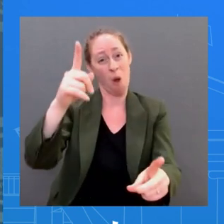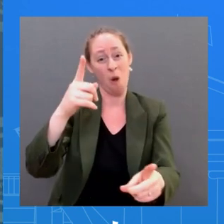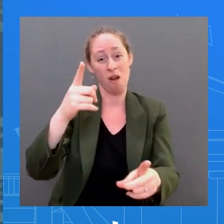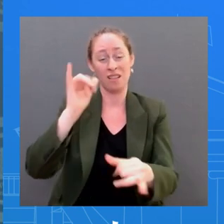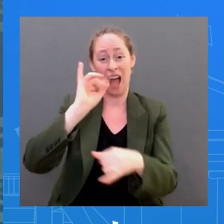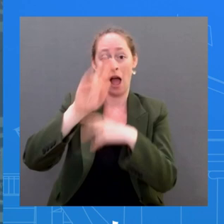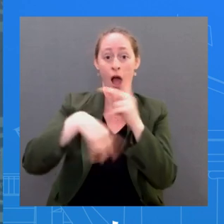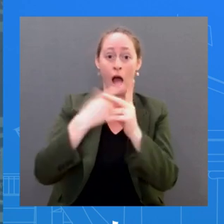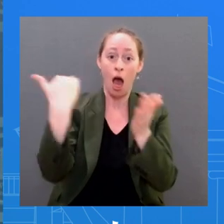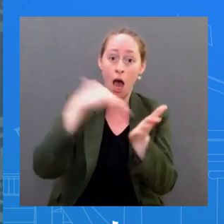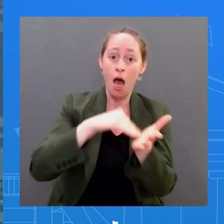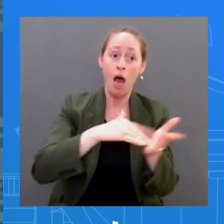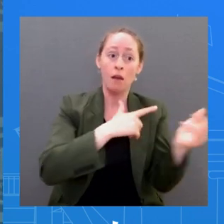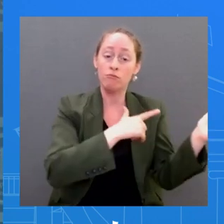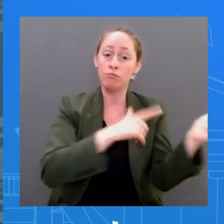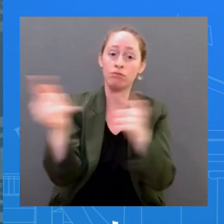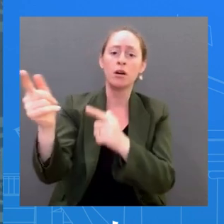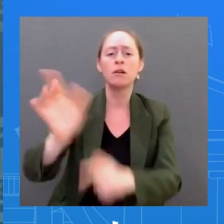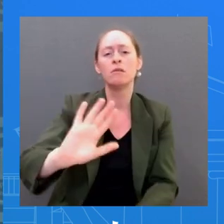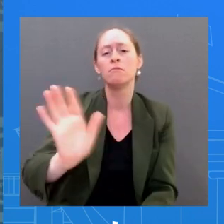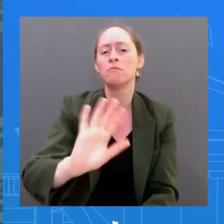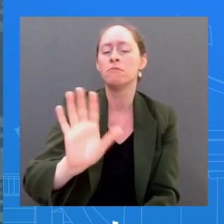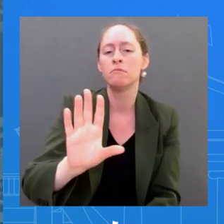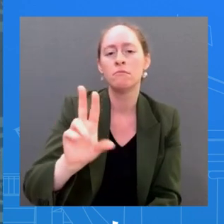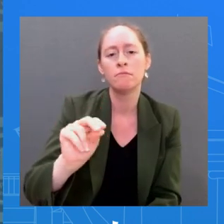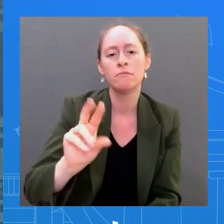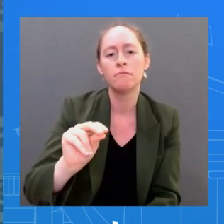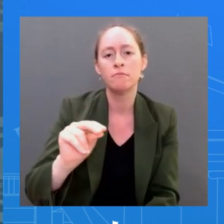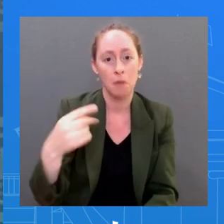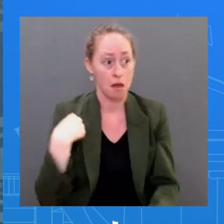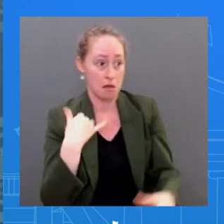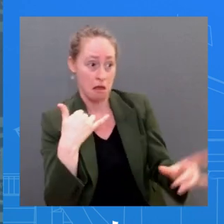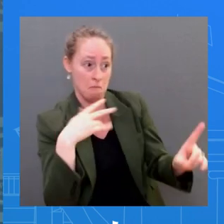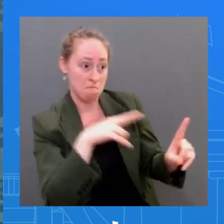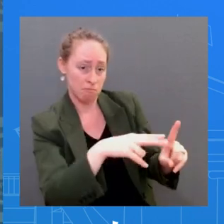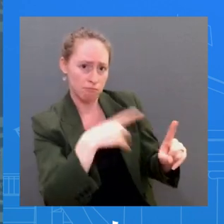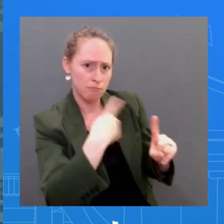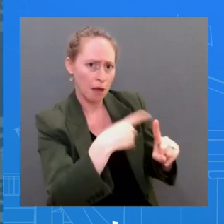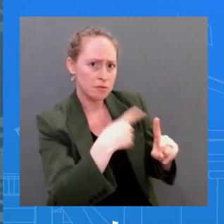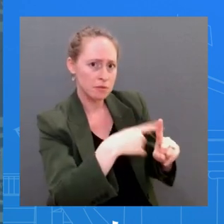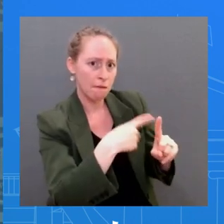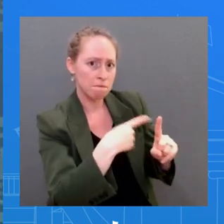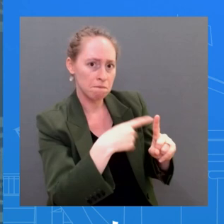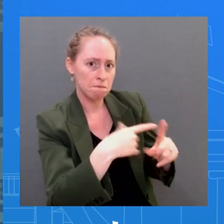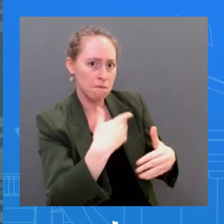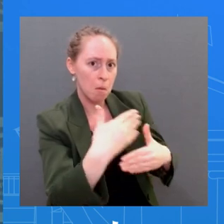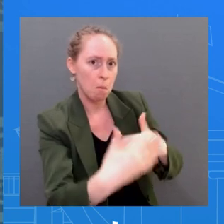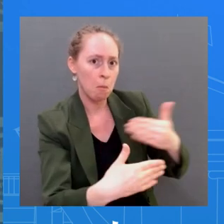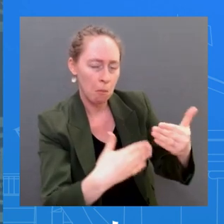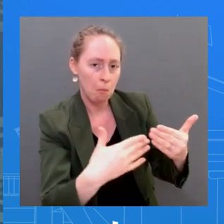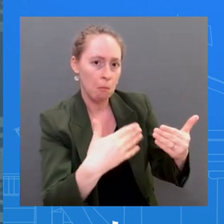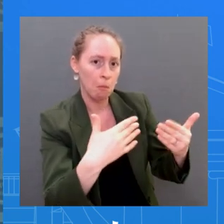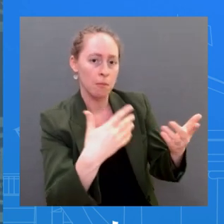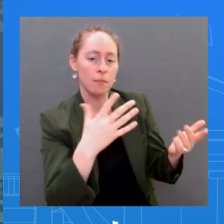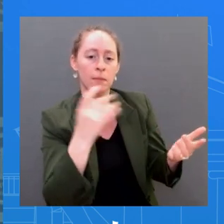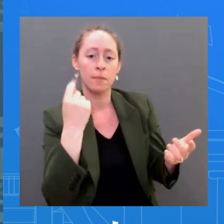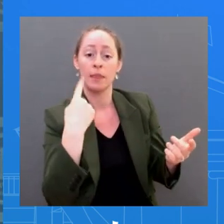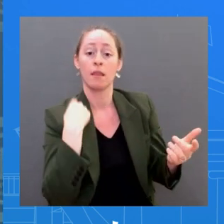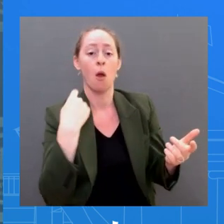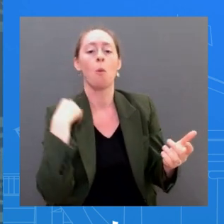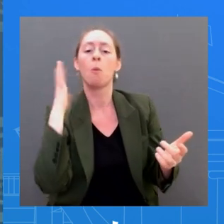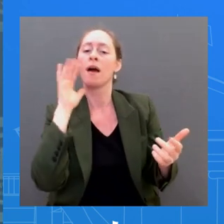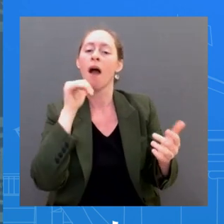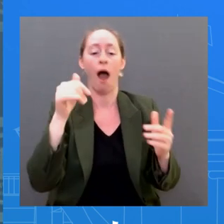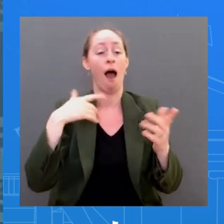know, we're going to stay closely engaged. We're going to not negotiate from here. We're going to let the contours of the